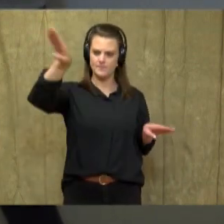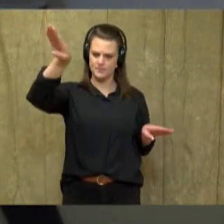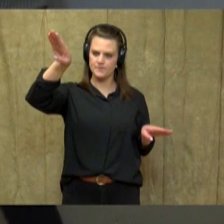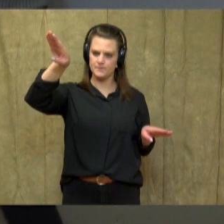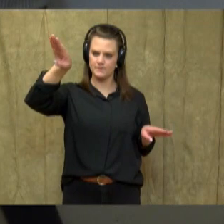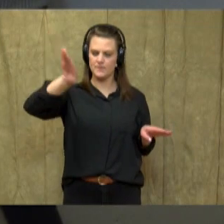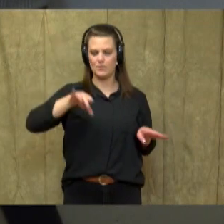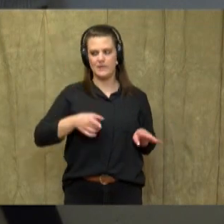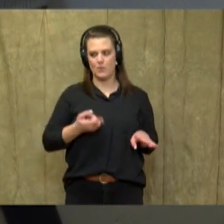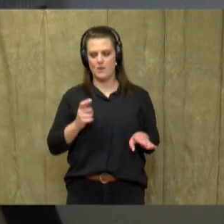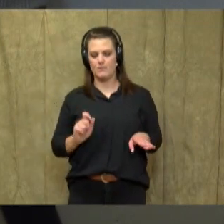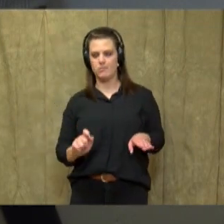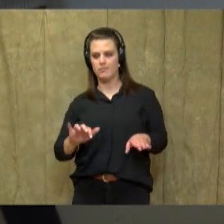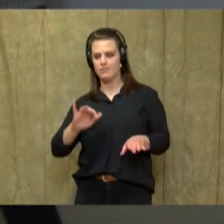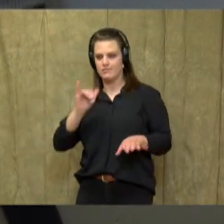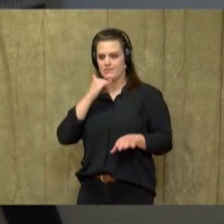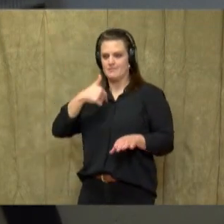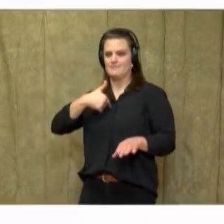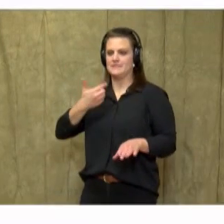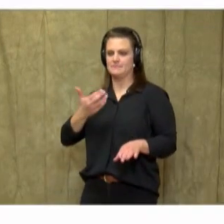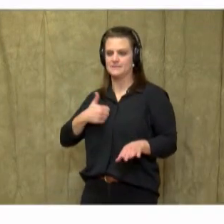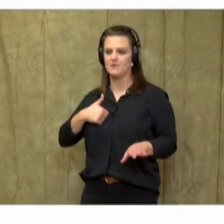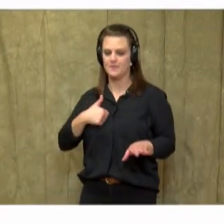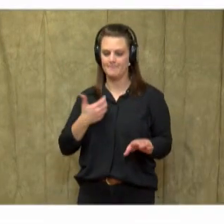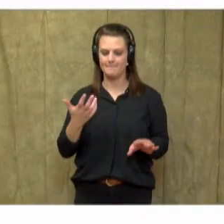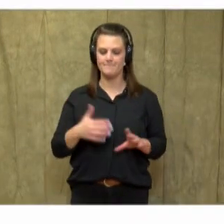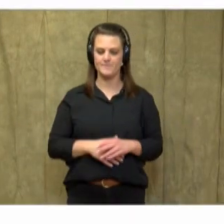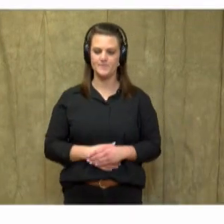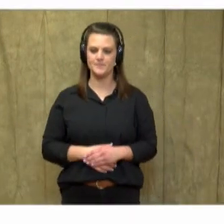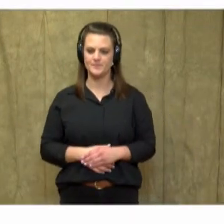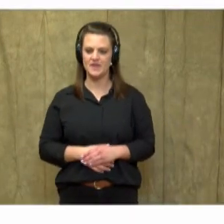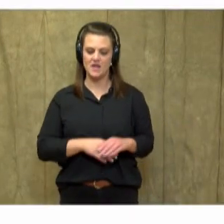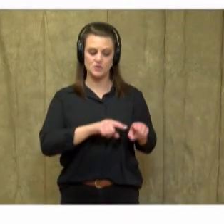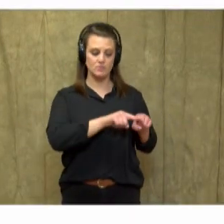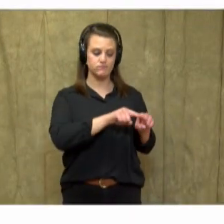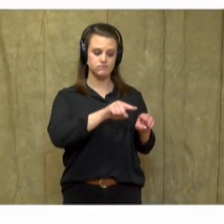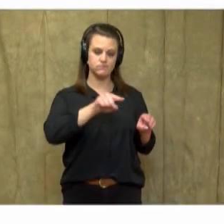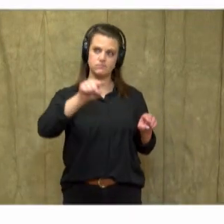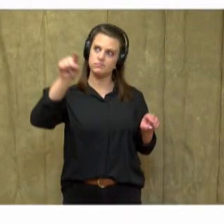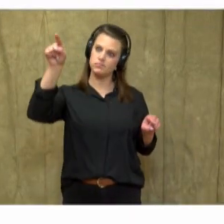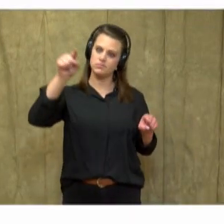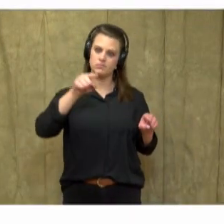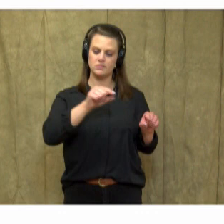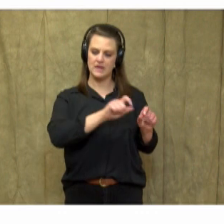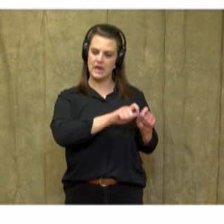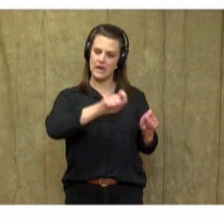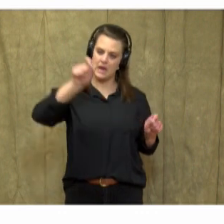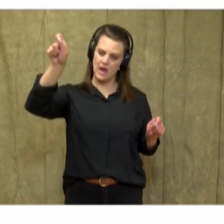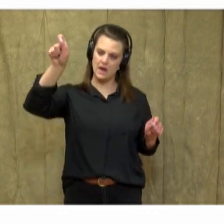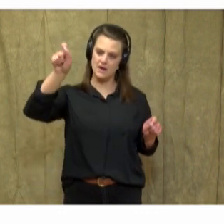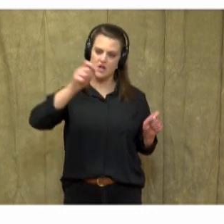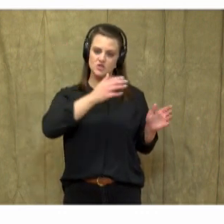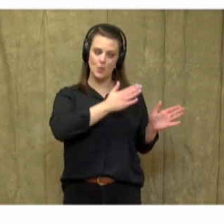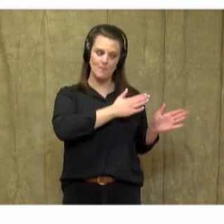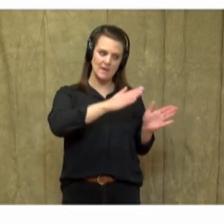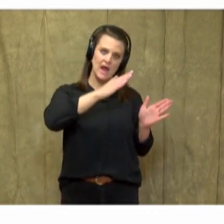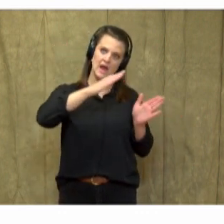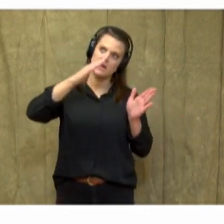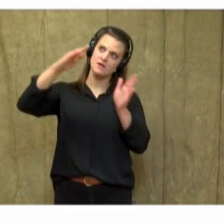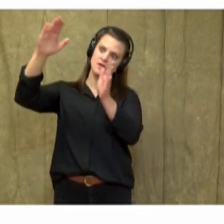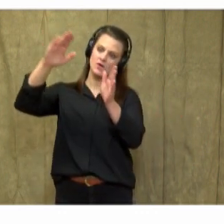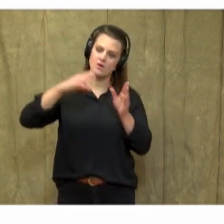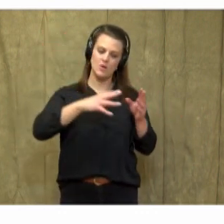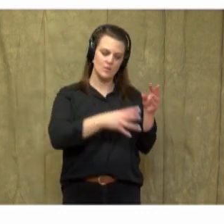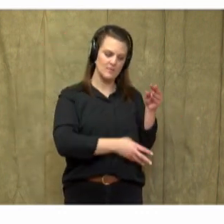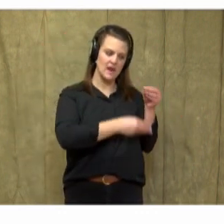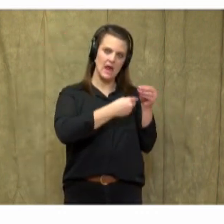except for that one where Miss Matani messed up? Yeah, it goes straight up. So we can see the pattern. The pattern would be